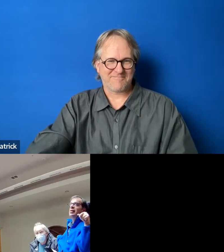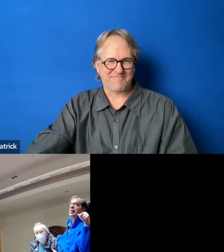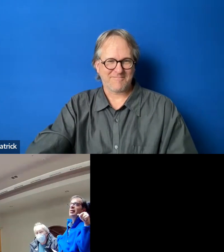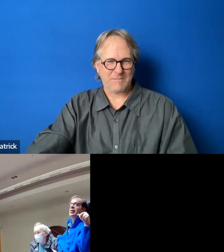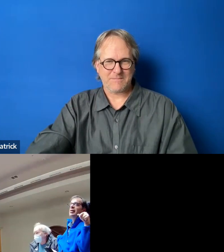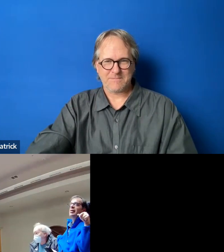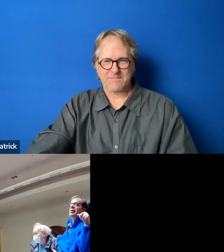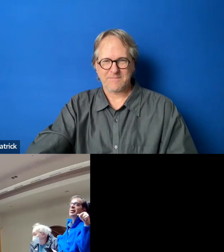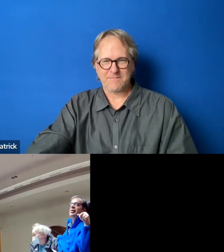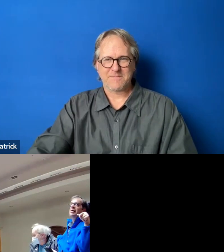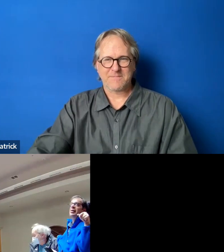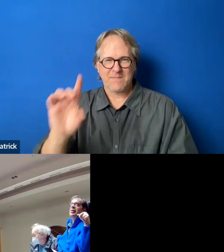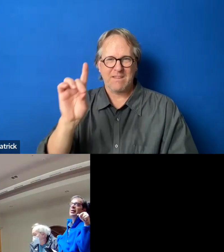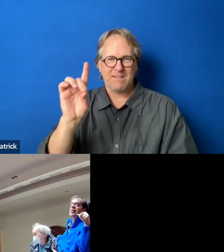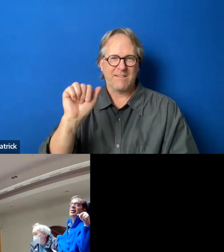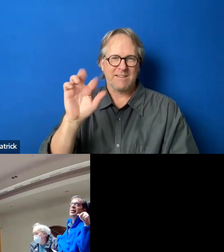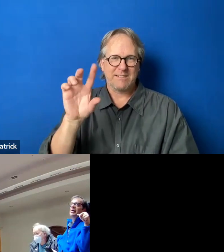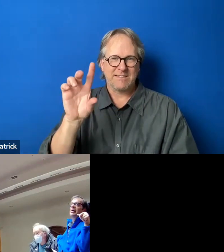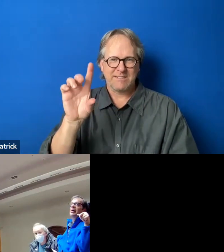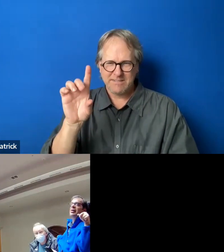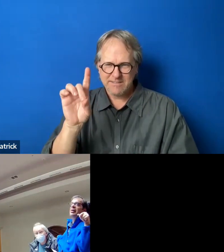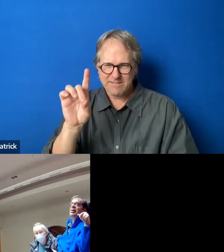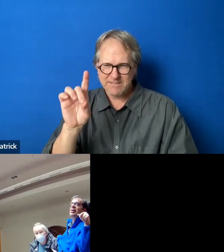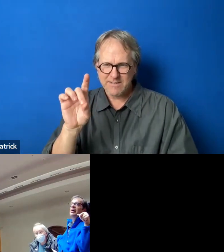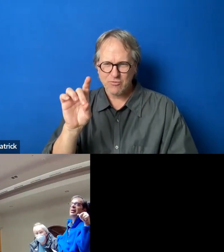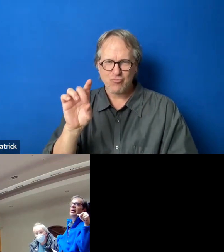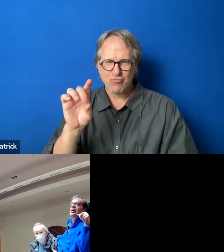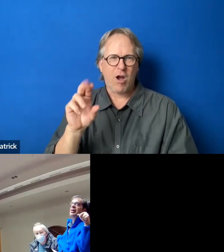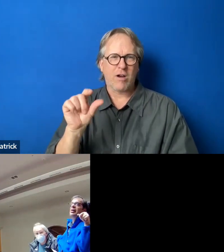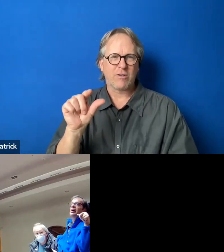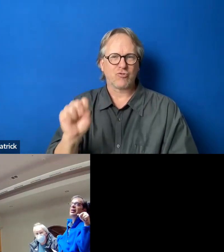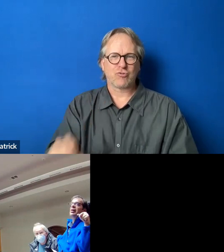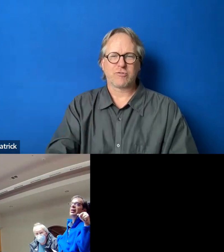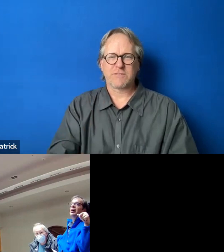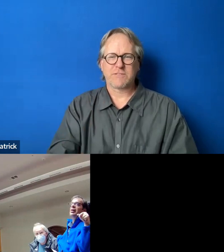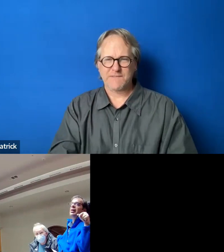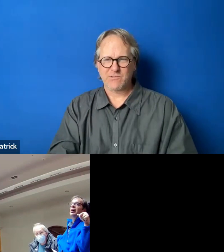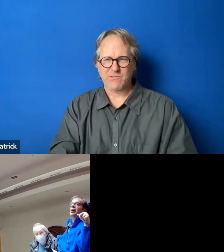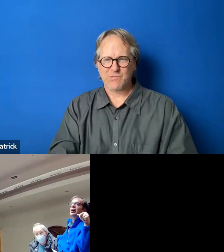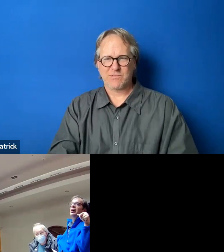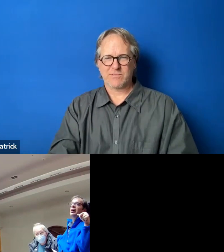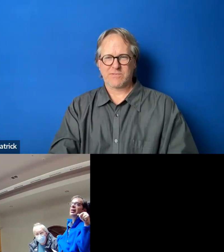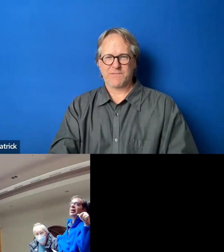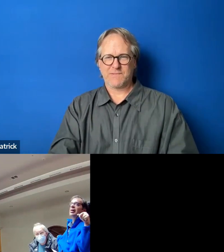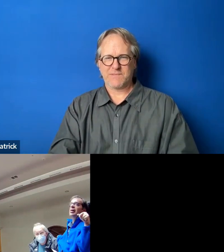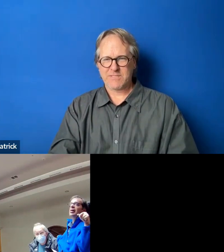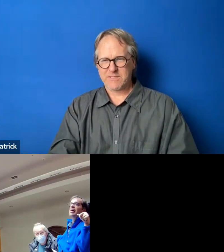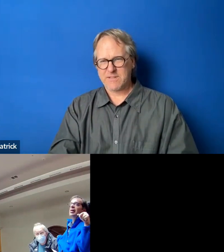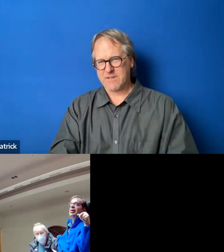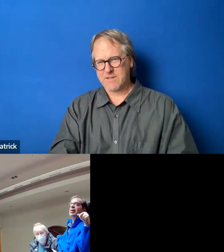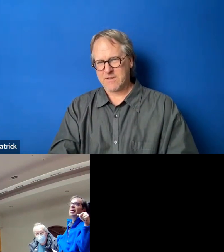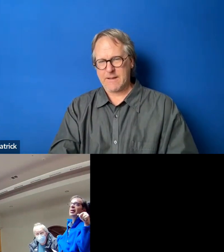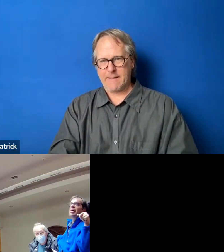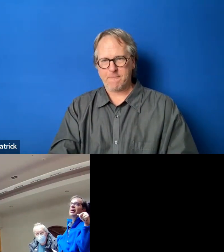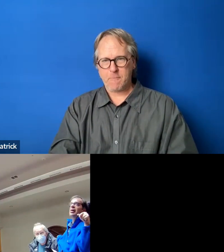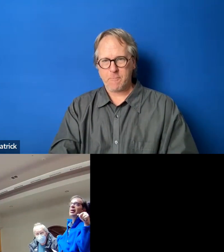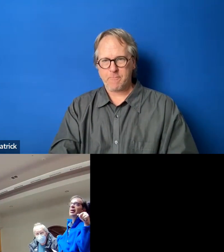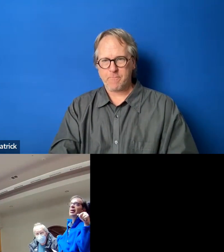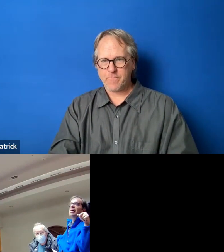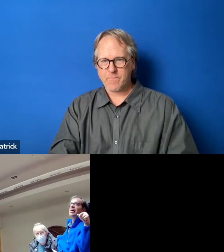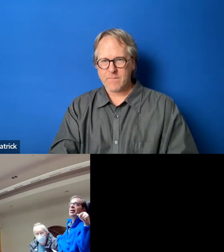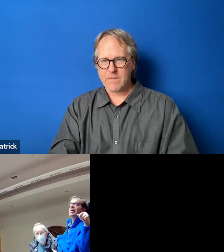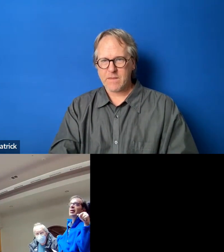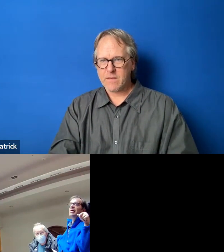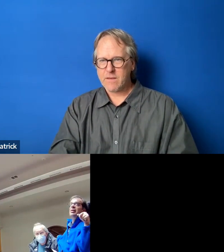David Rogers. Hey. Mainly cares in disability in Lane County. And he's one of the